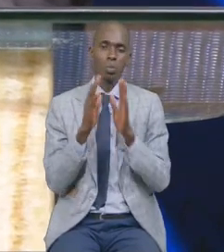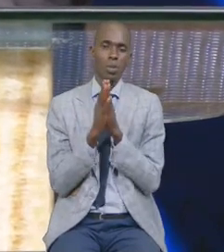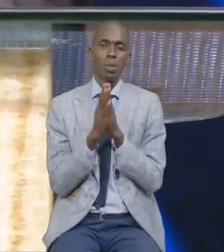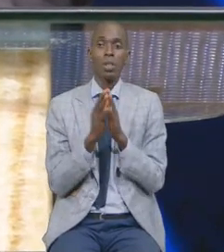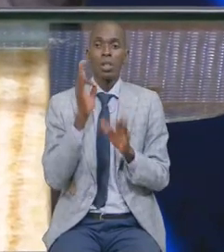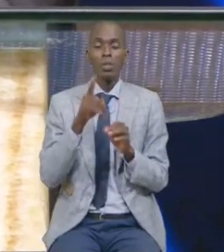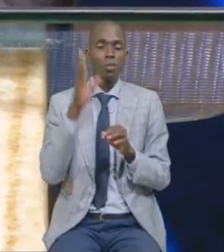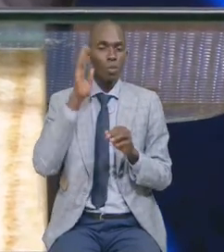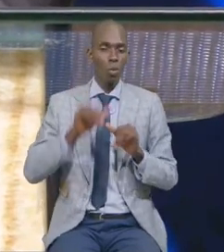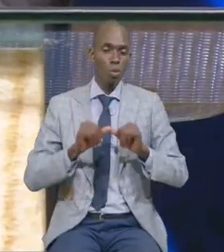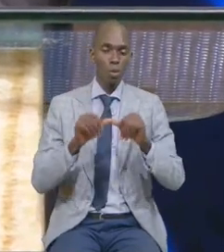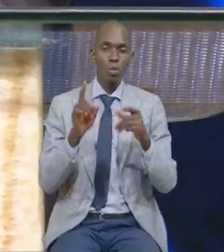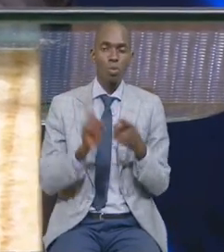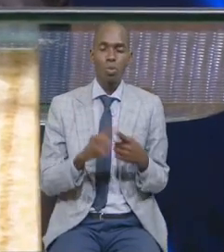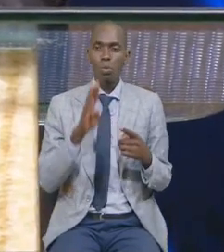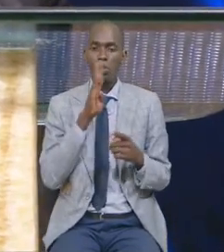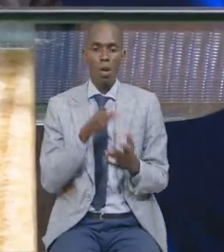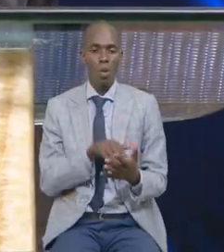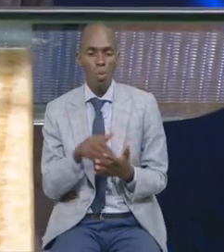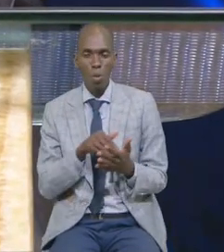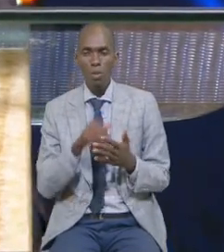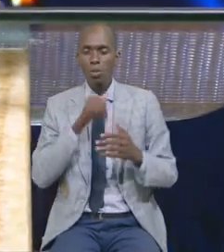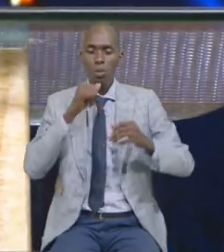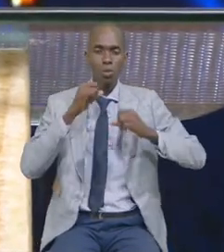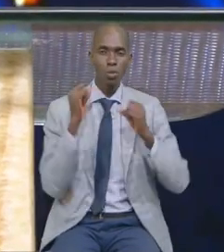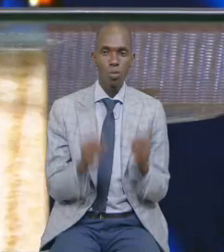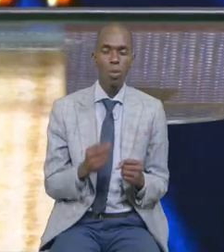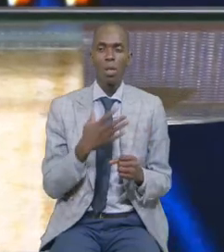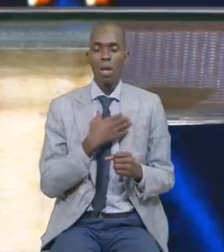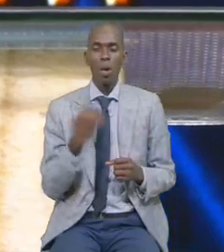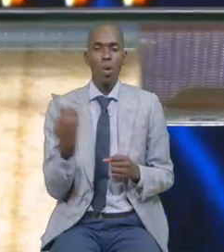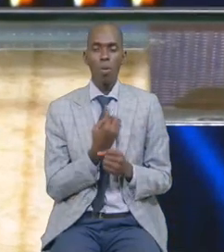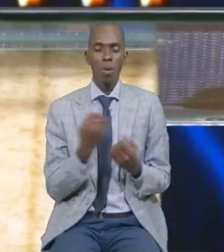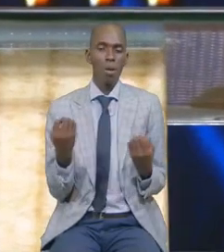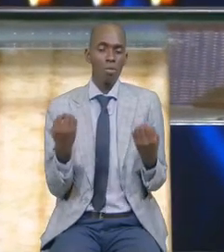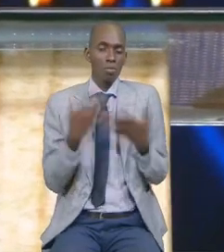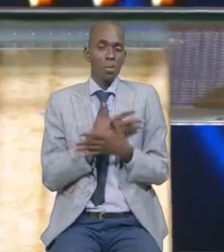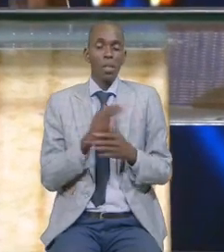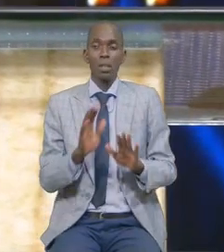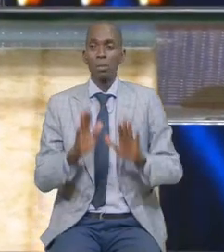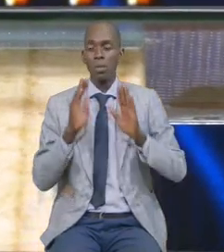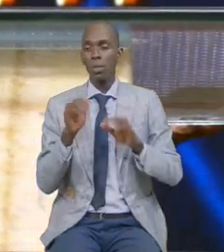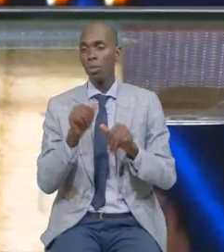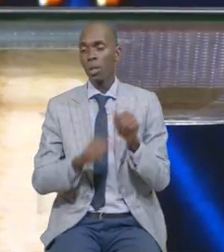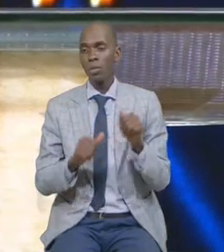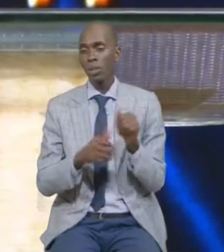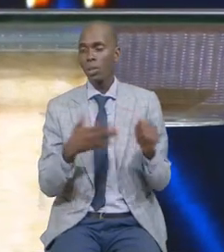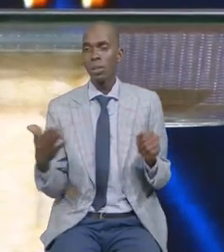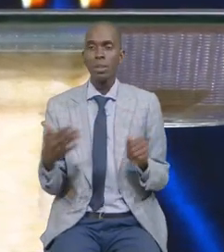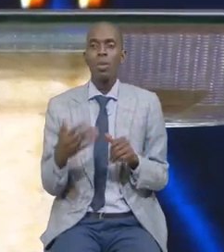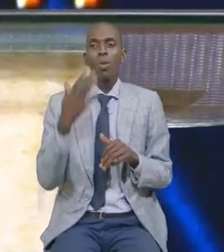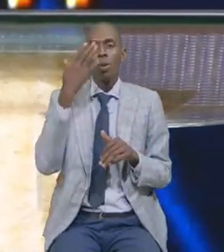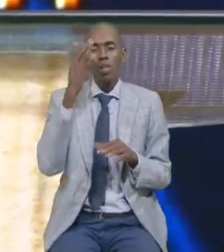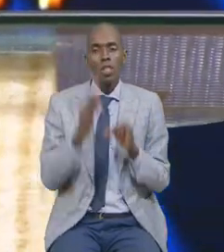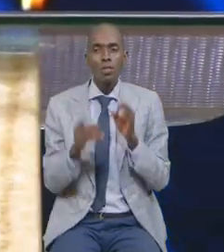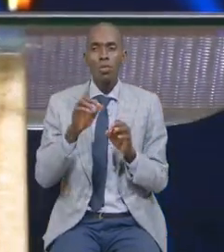no backbone, and you're afraid of everything and everyone, if you're going to be avoiding what God has called you to